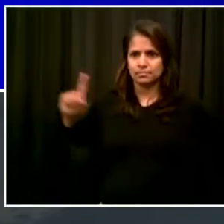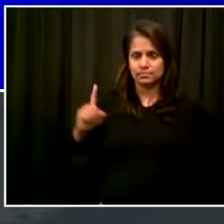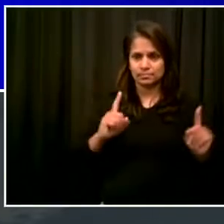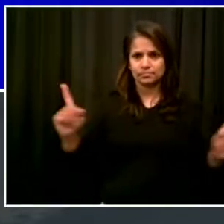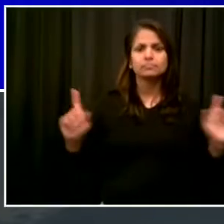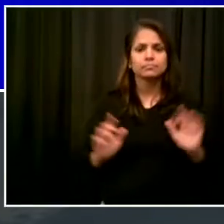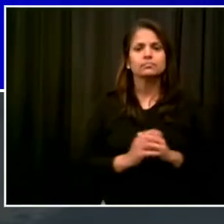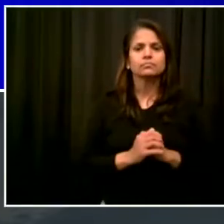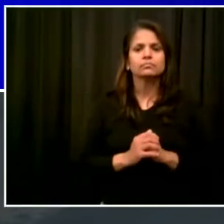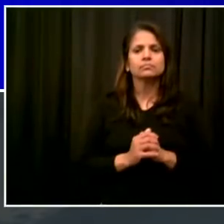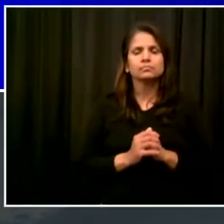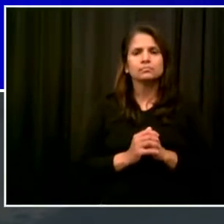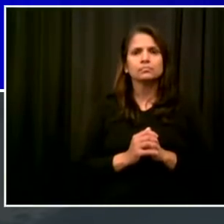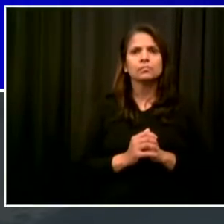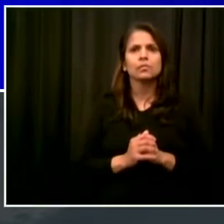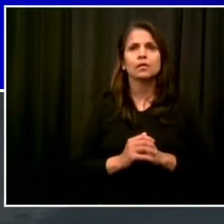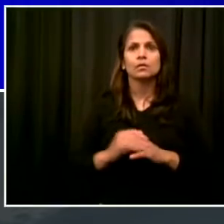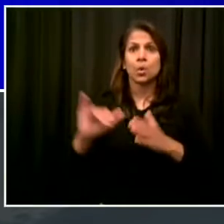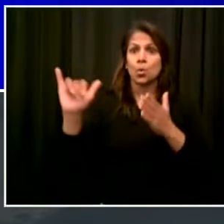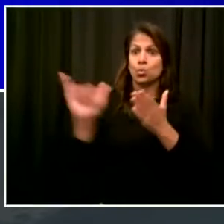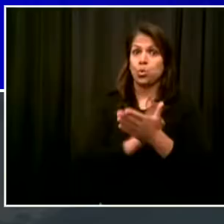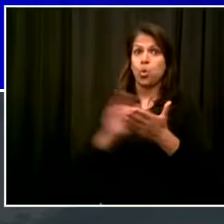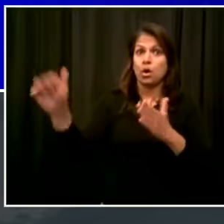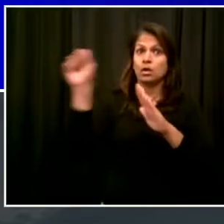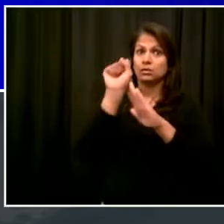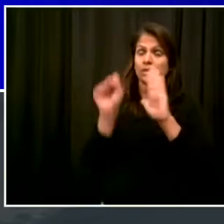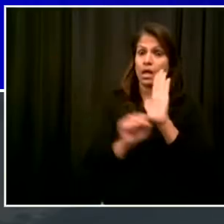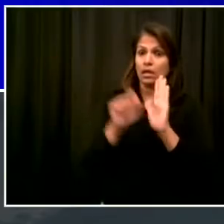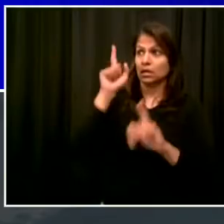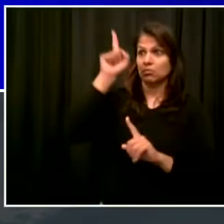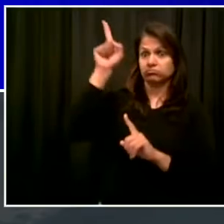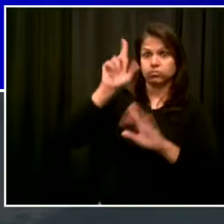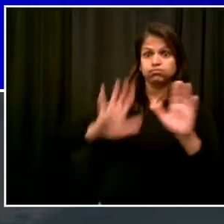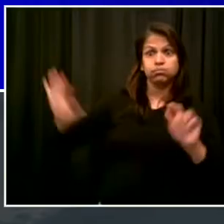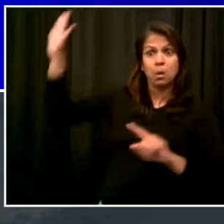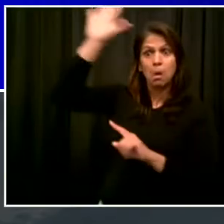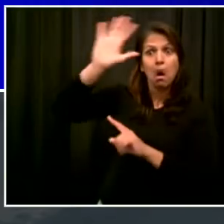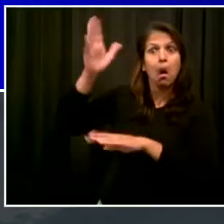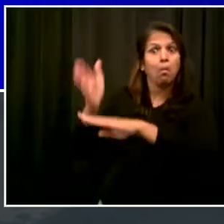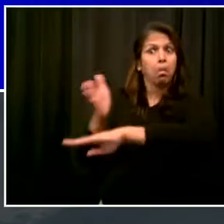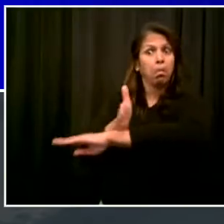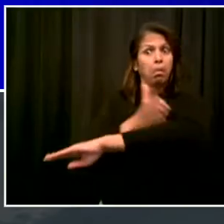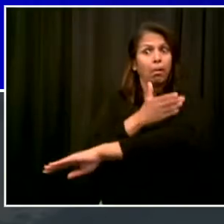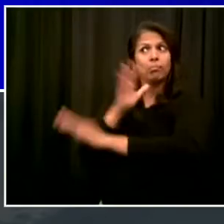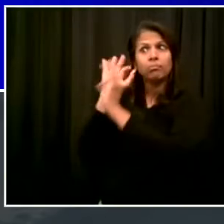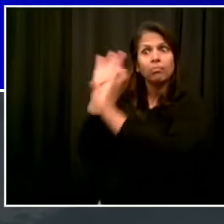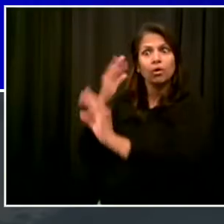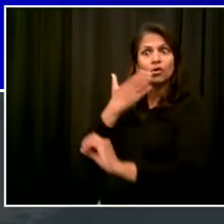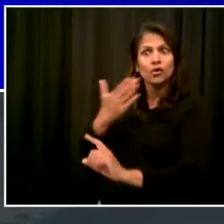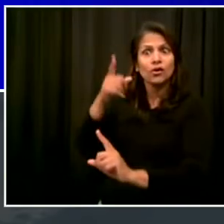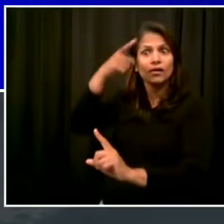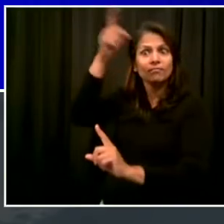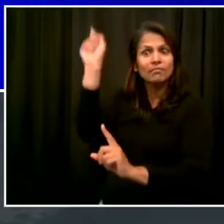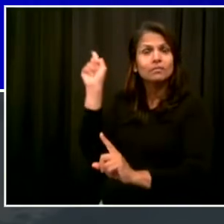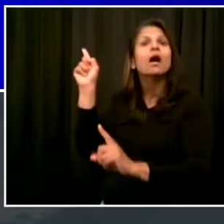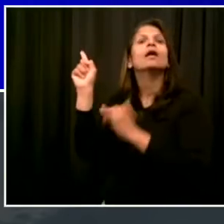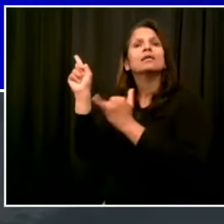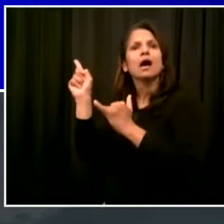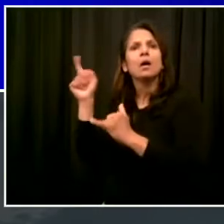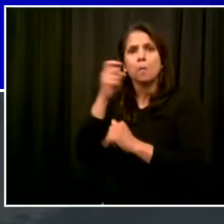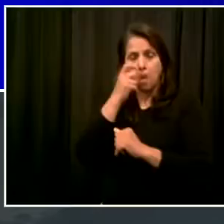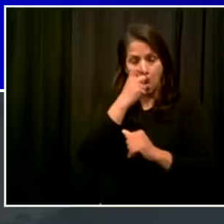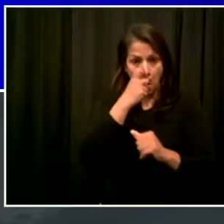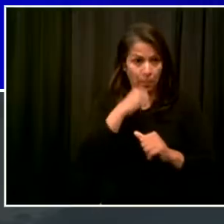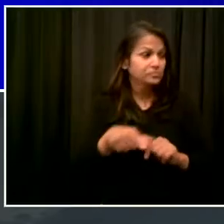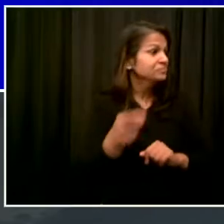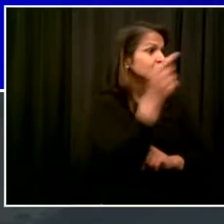to spread again. And I don't have to remind you all, I think you've seen it in the news, we see in too many states in this country a huge, horrible